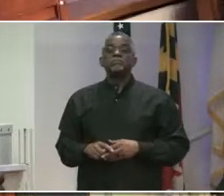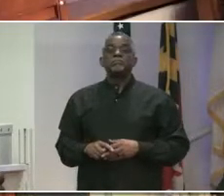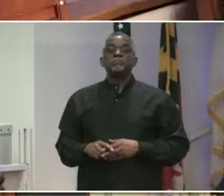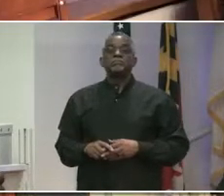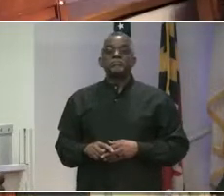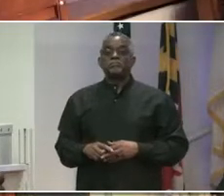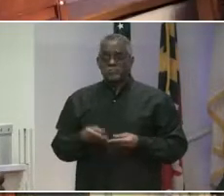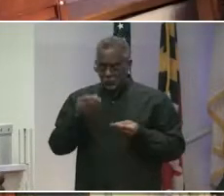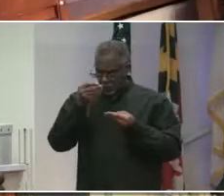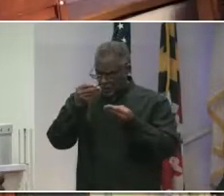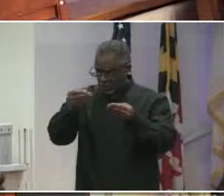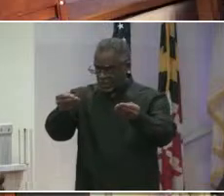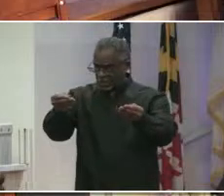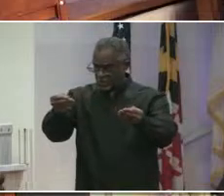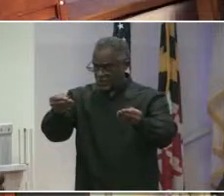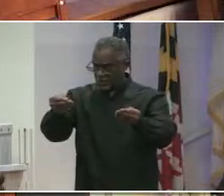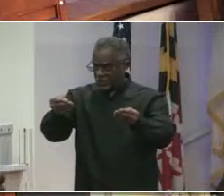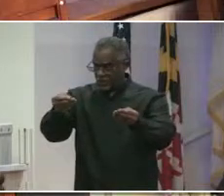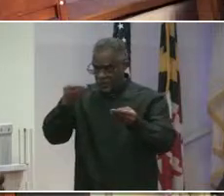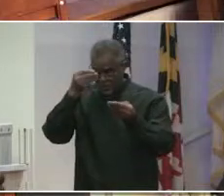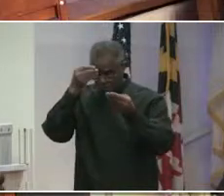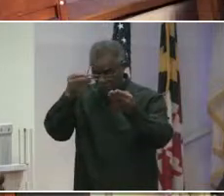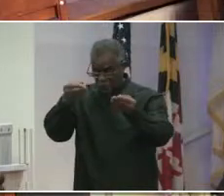all this information out and he showed this film,